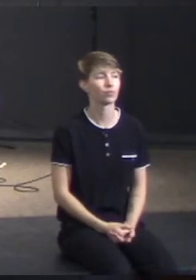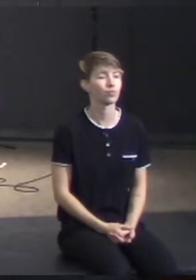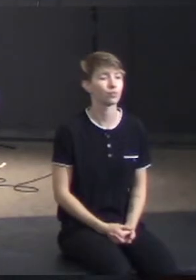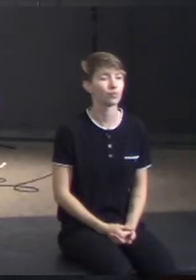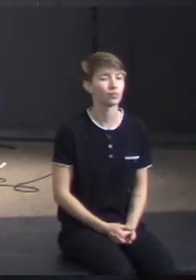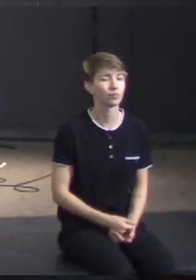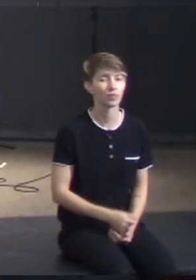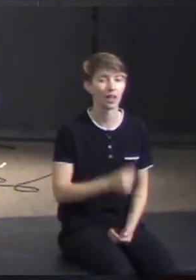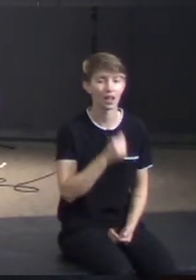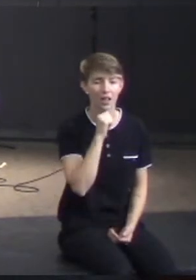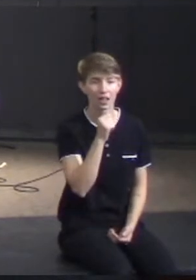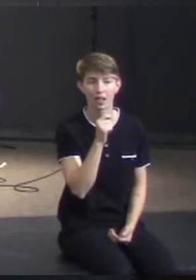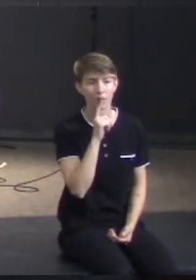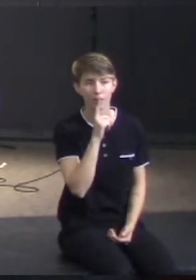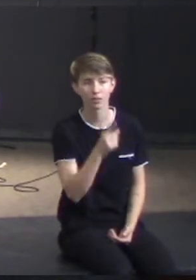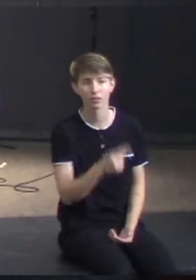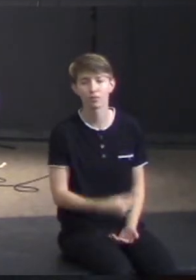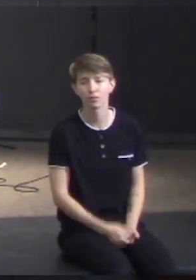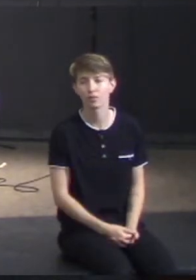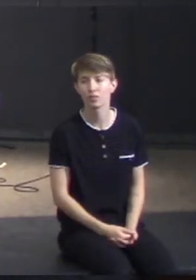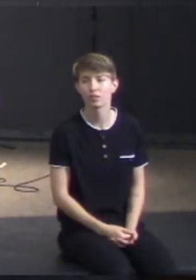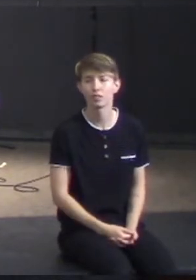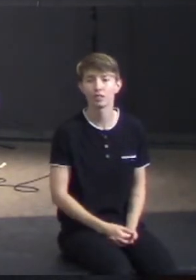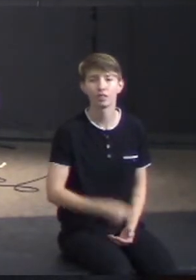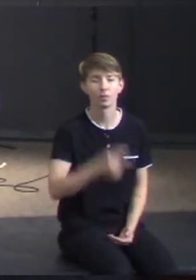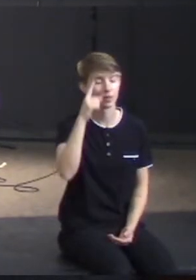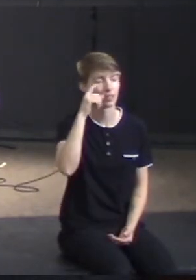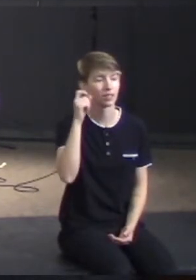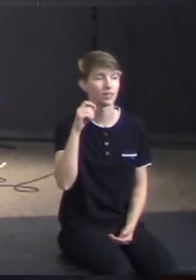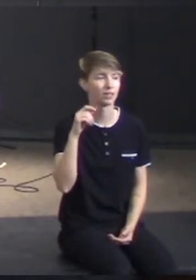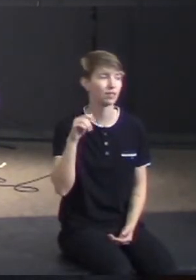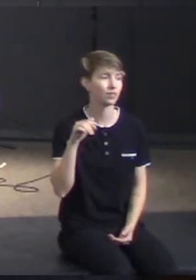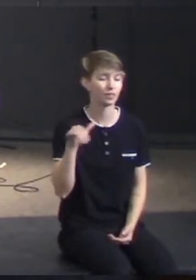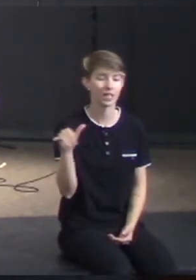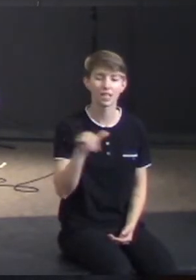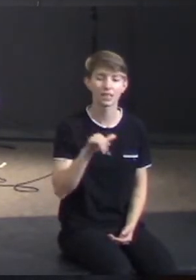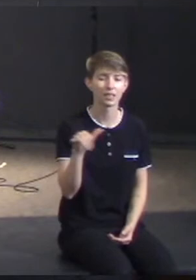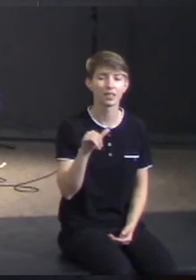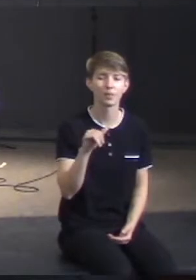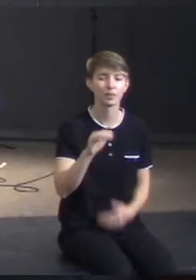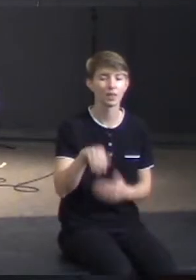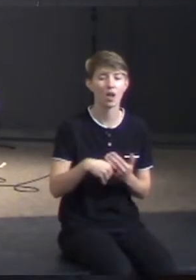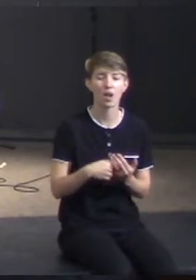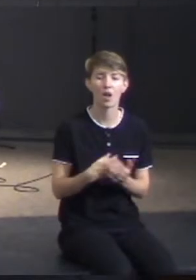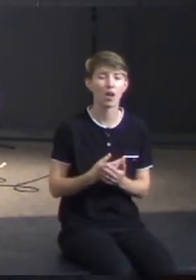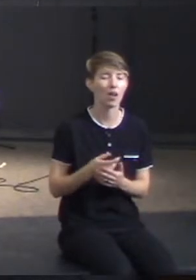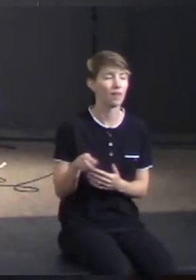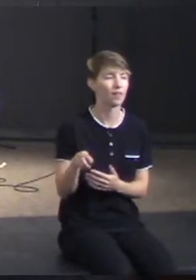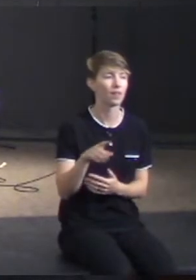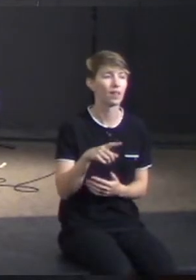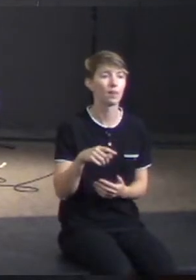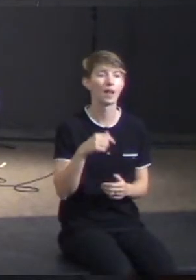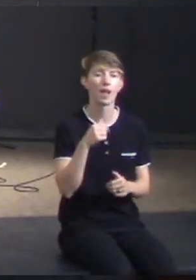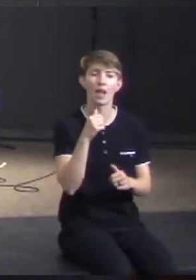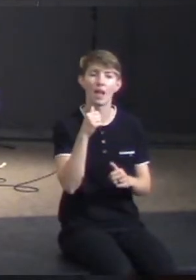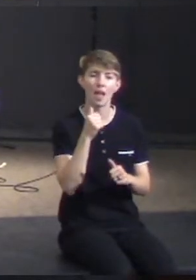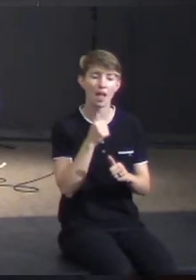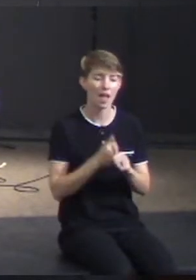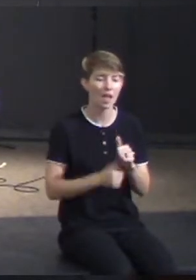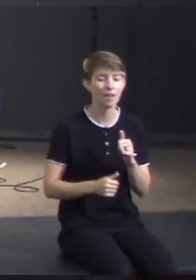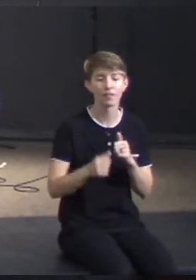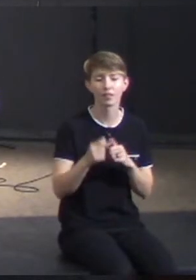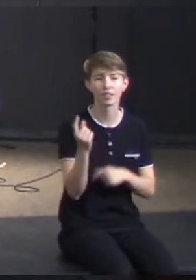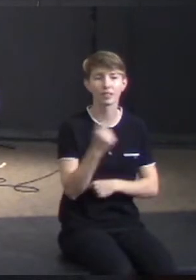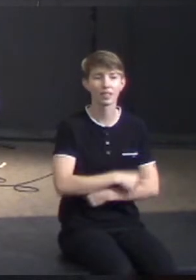It just wouldn't be true. Because just like all of them, every day I wake up to the grace of